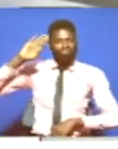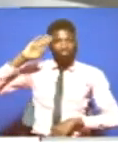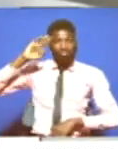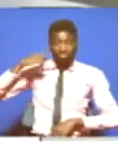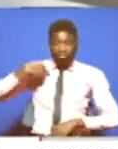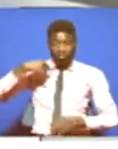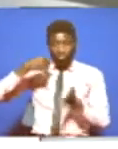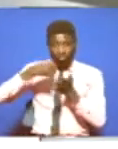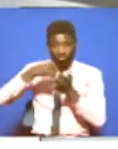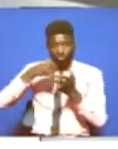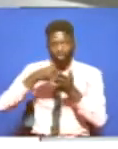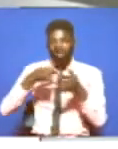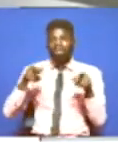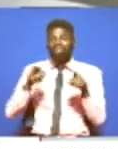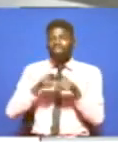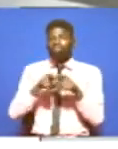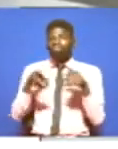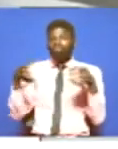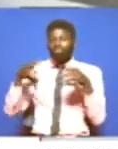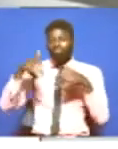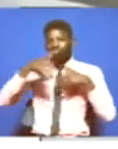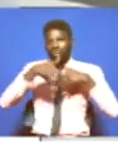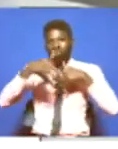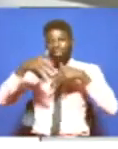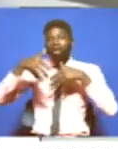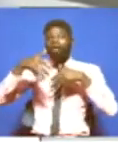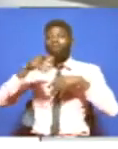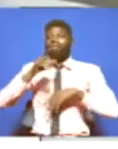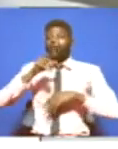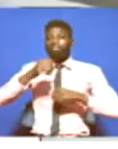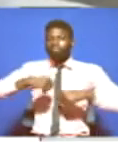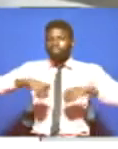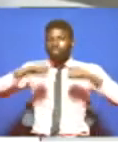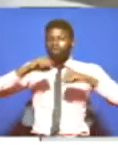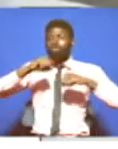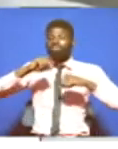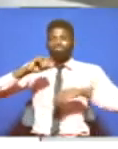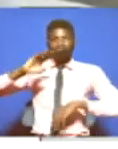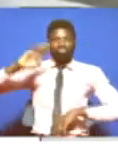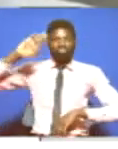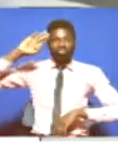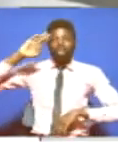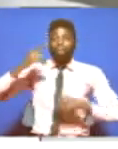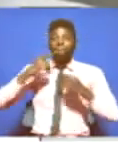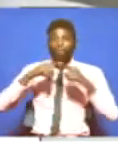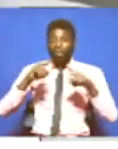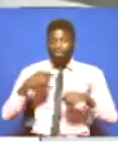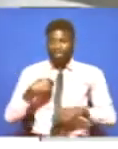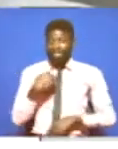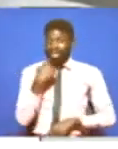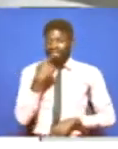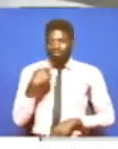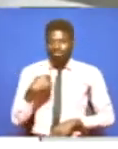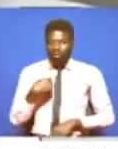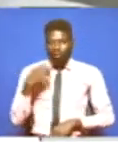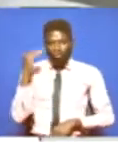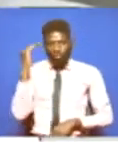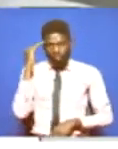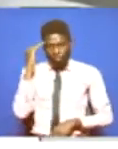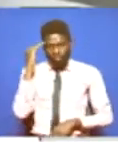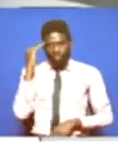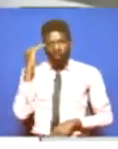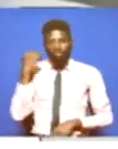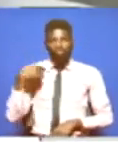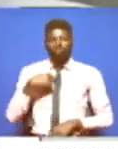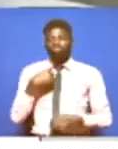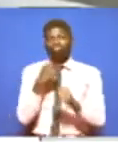commanders, right, to give that salute. And I said, because I know that we are doing this against the people